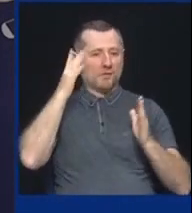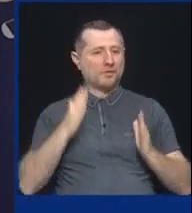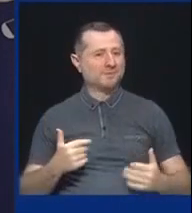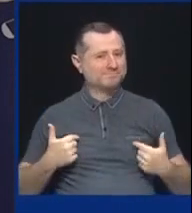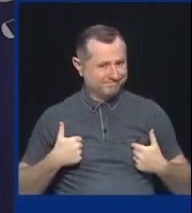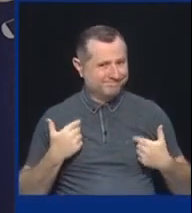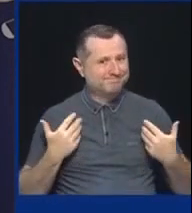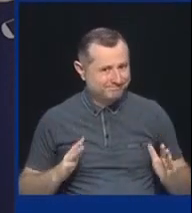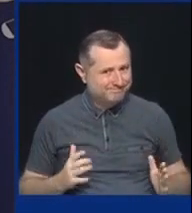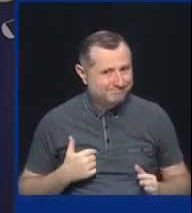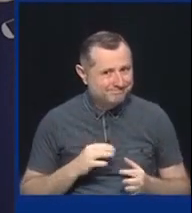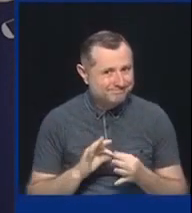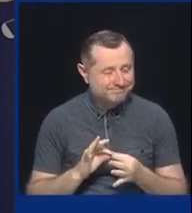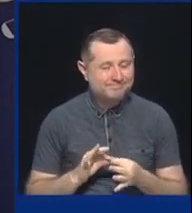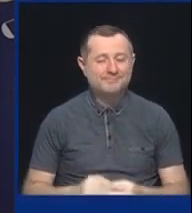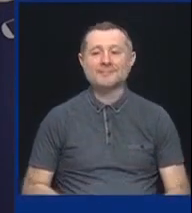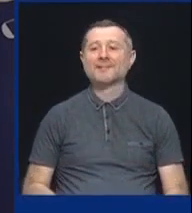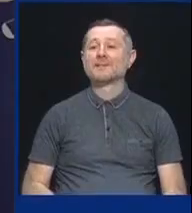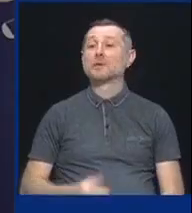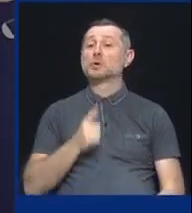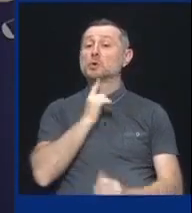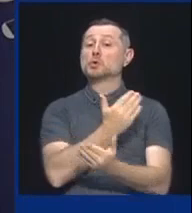interest that I must serve.